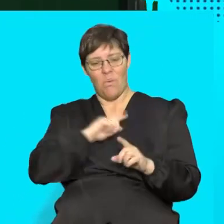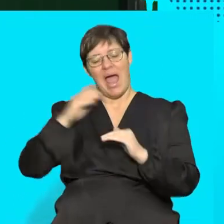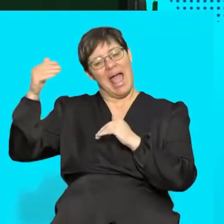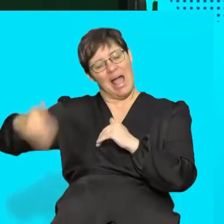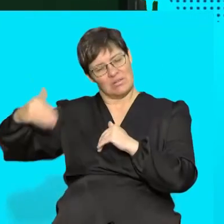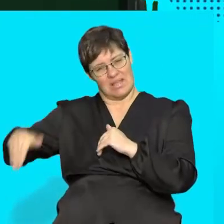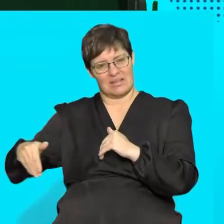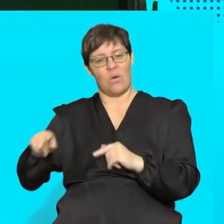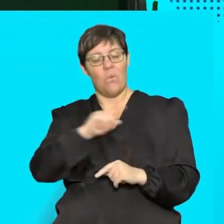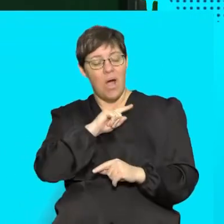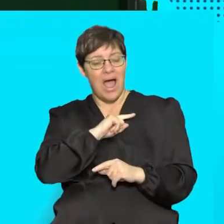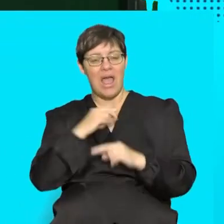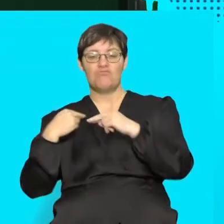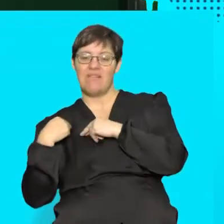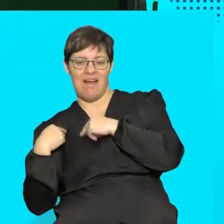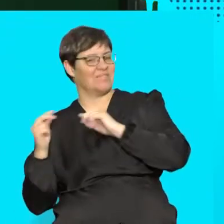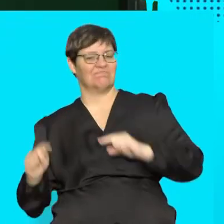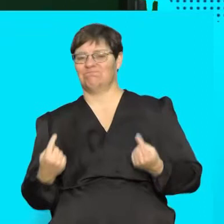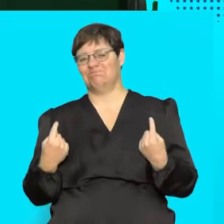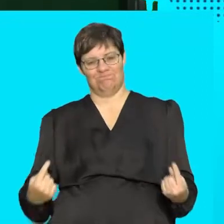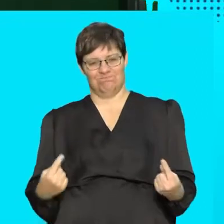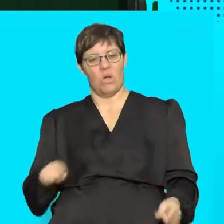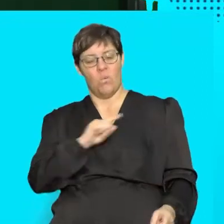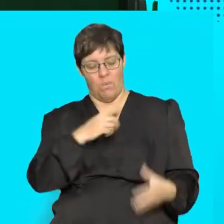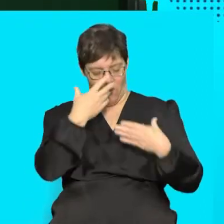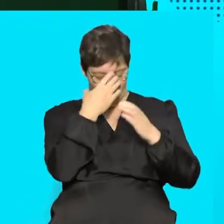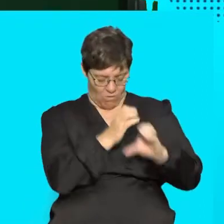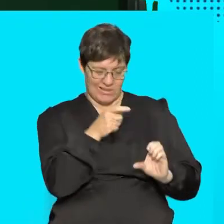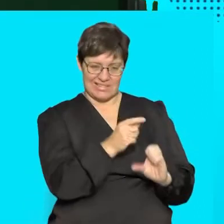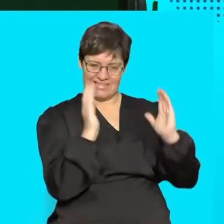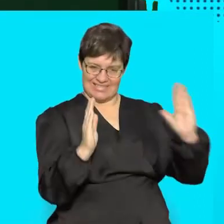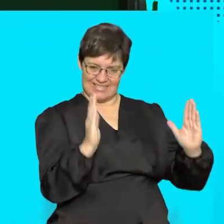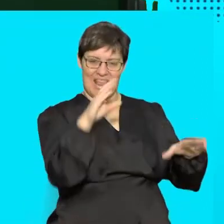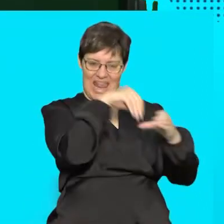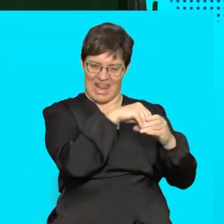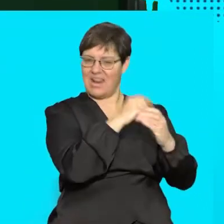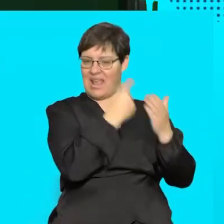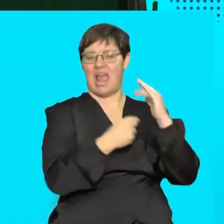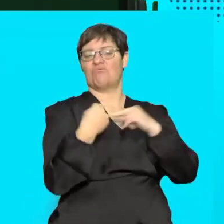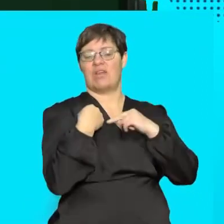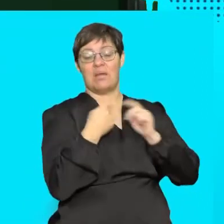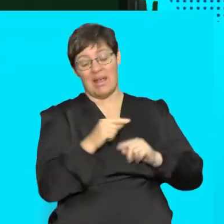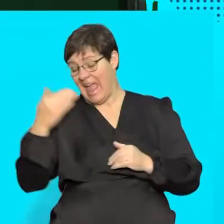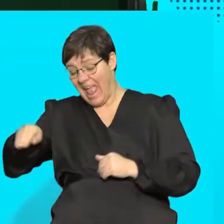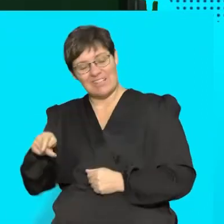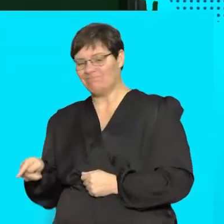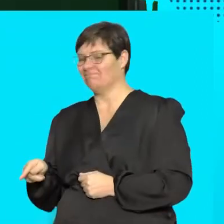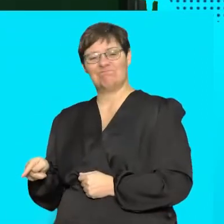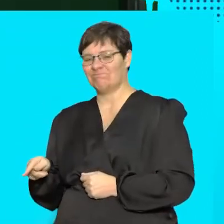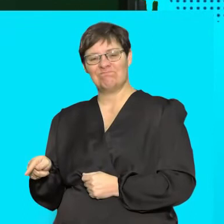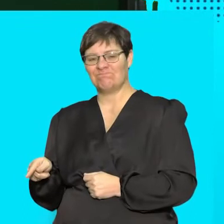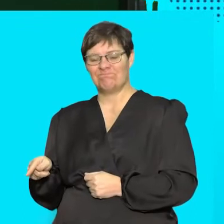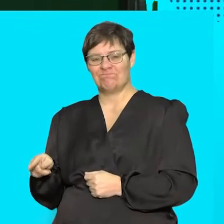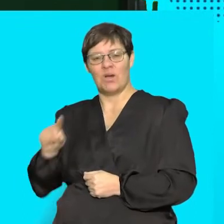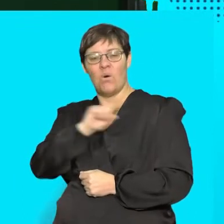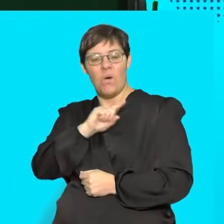especially on the reliability of our prediction or the forecast. Okay, we cannot really rely on that